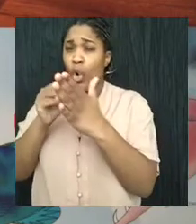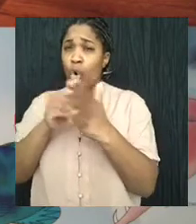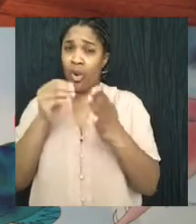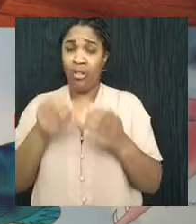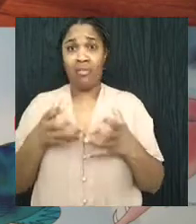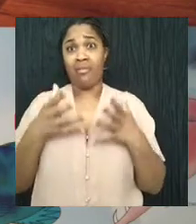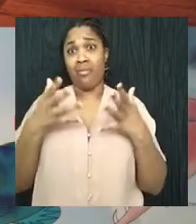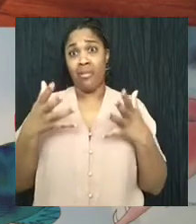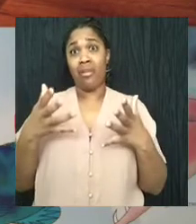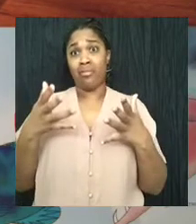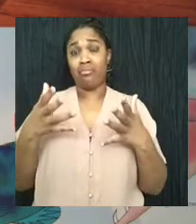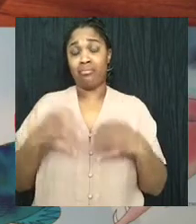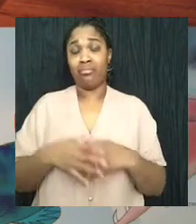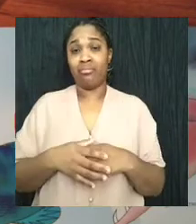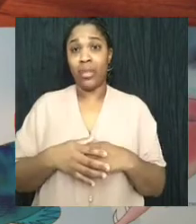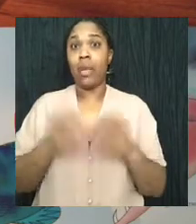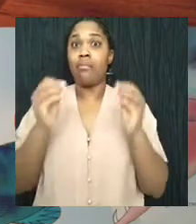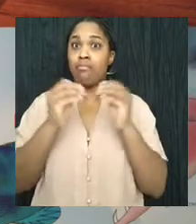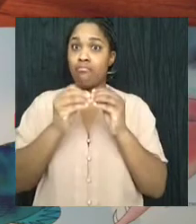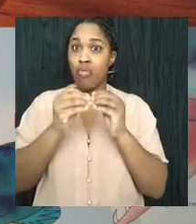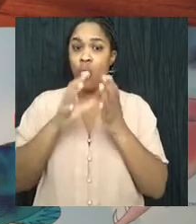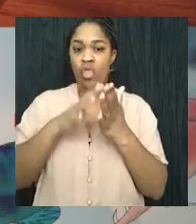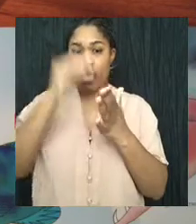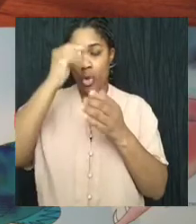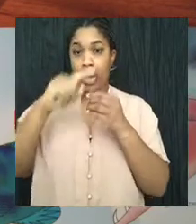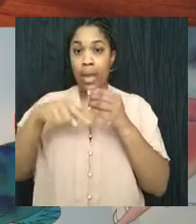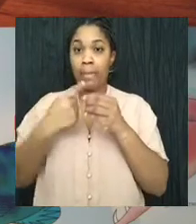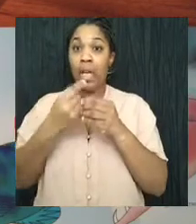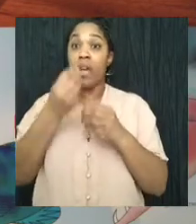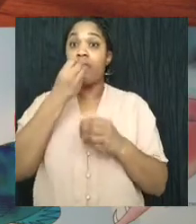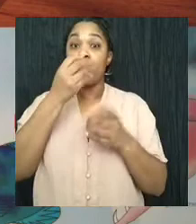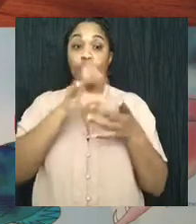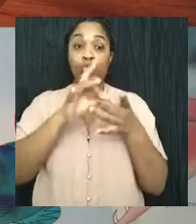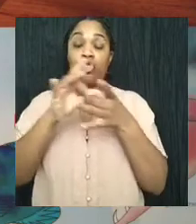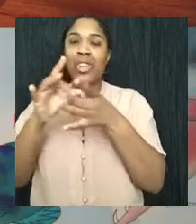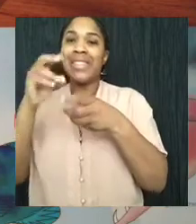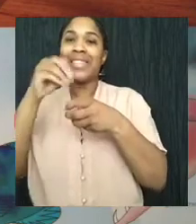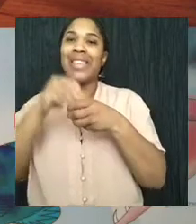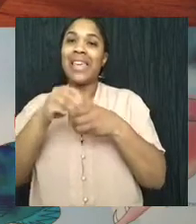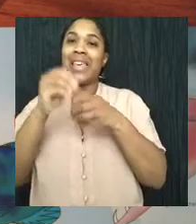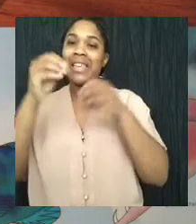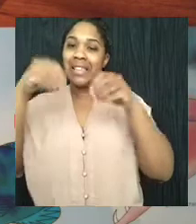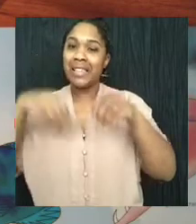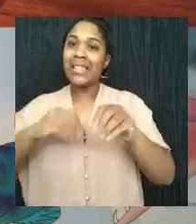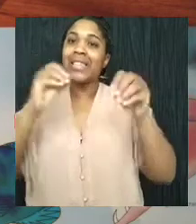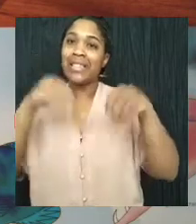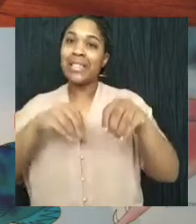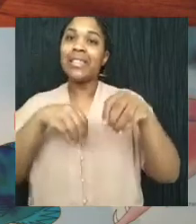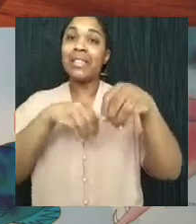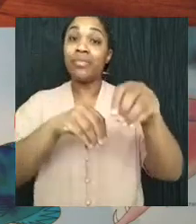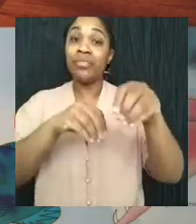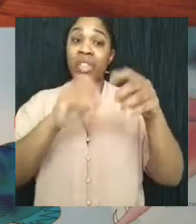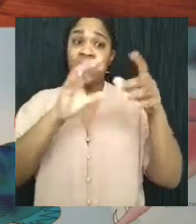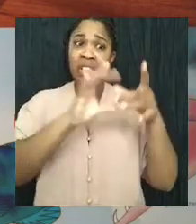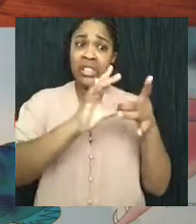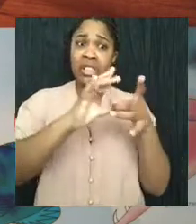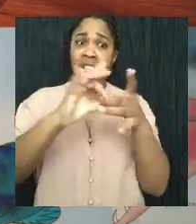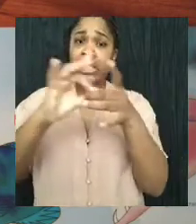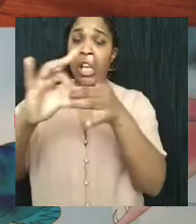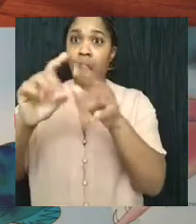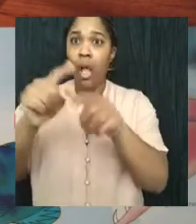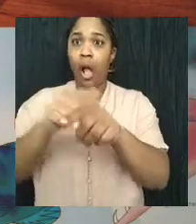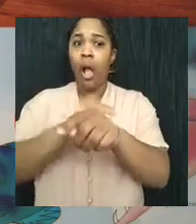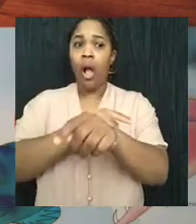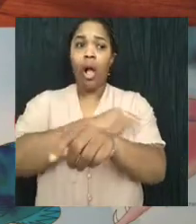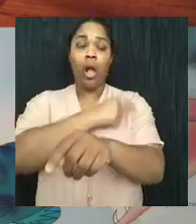They have even more to learn about food chains in the seas. These chains are long.